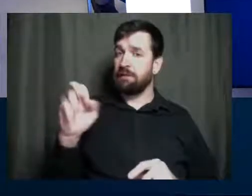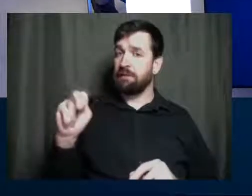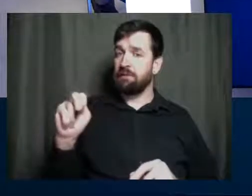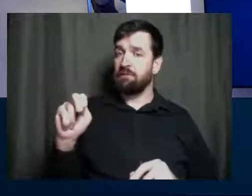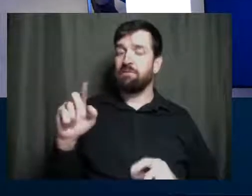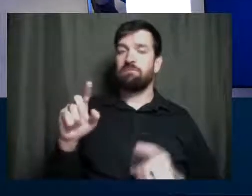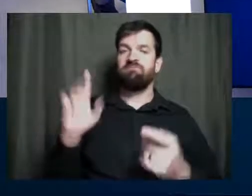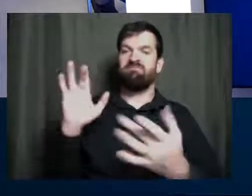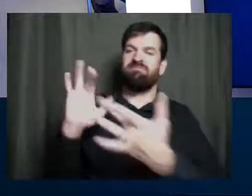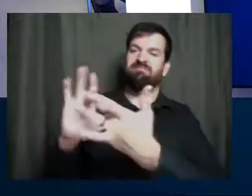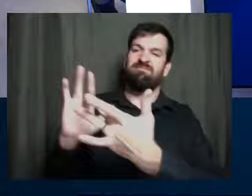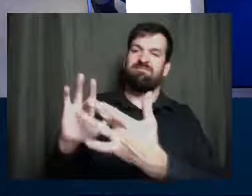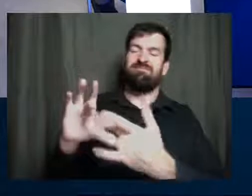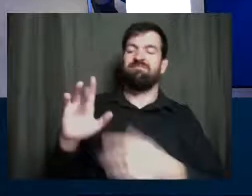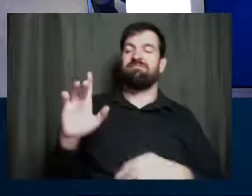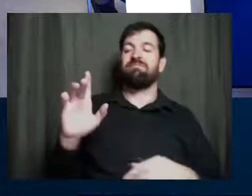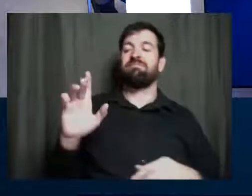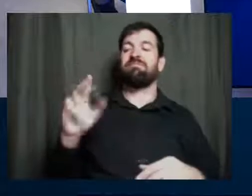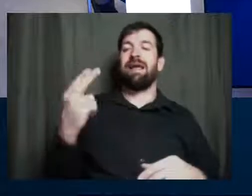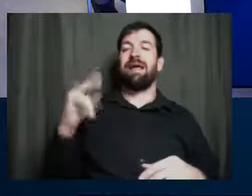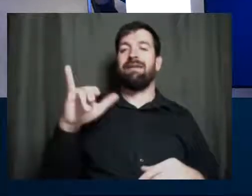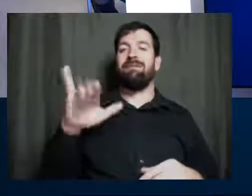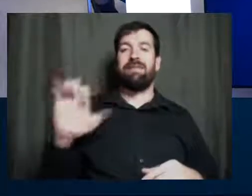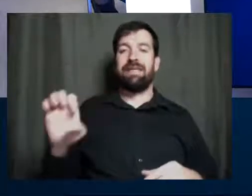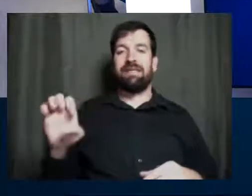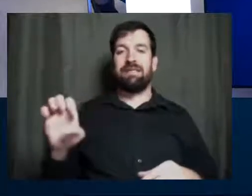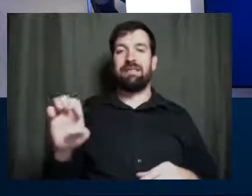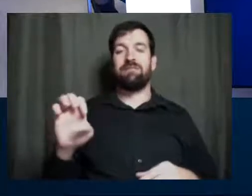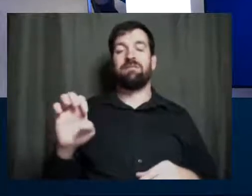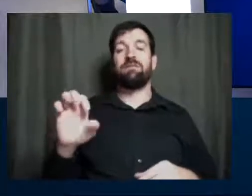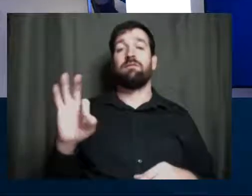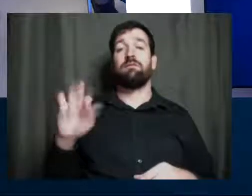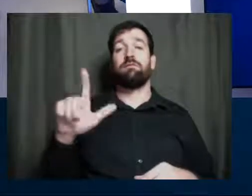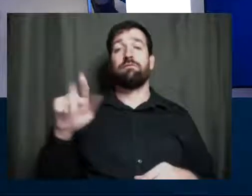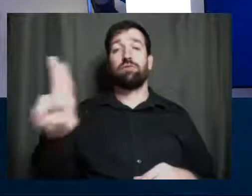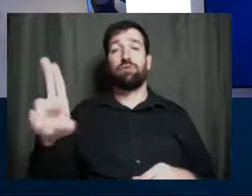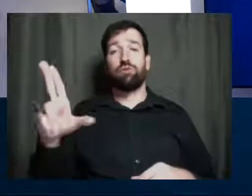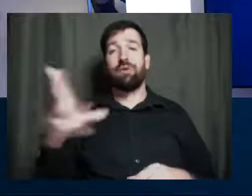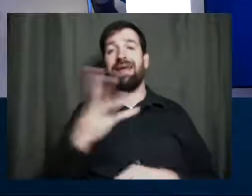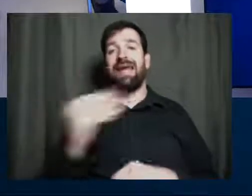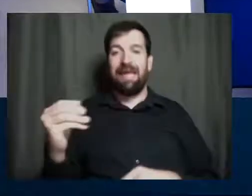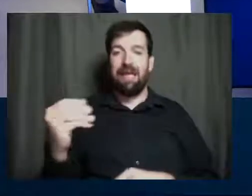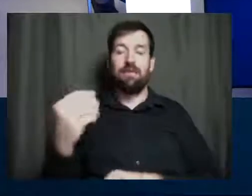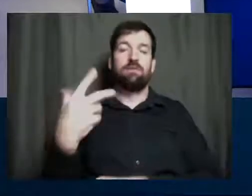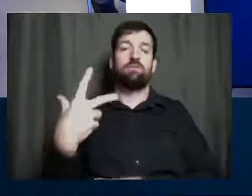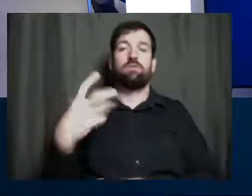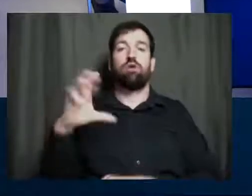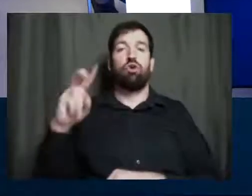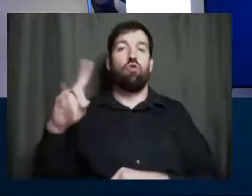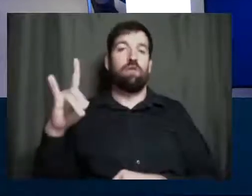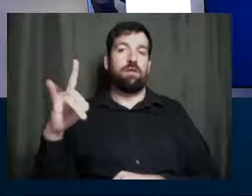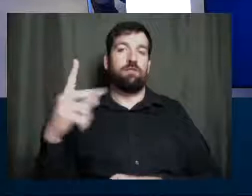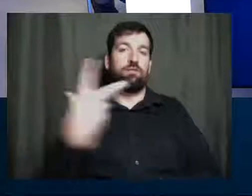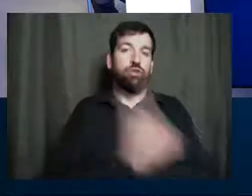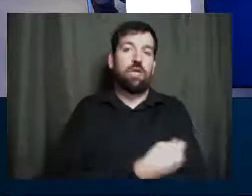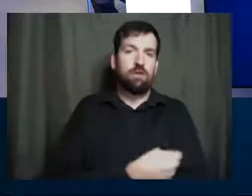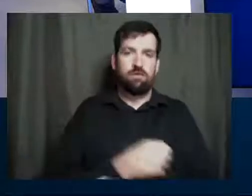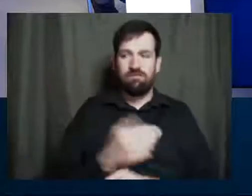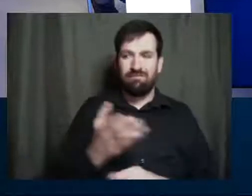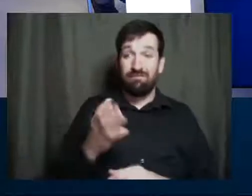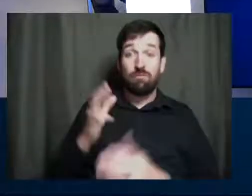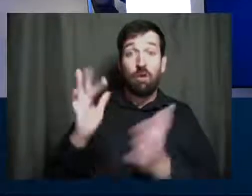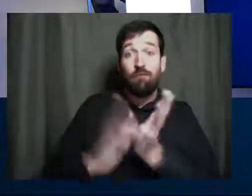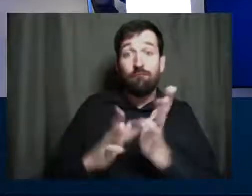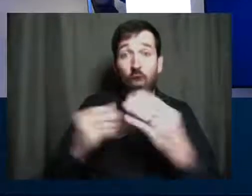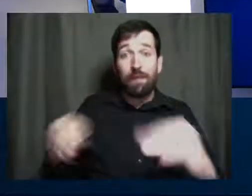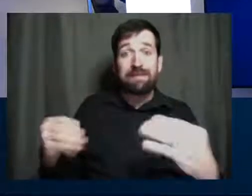get scheduled for her flu shot and her Pfizer booster shot, but the pharmacist suggested not getting them done at the same time. But she says she's heard it